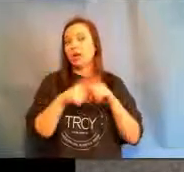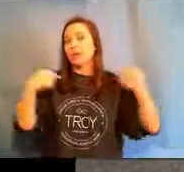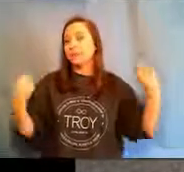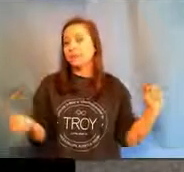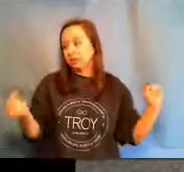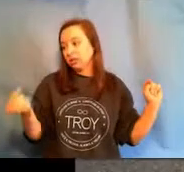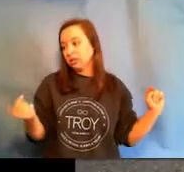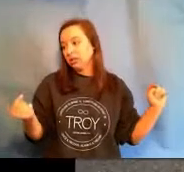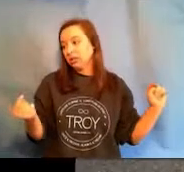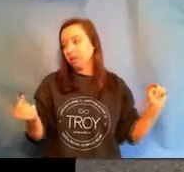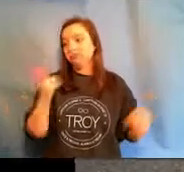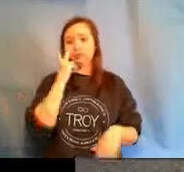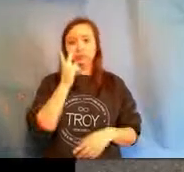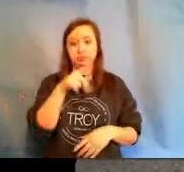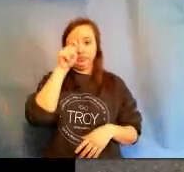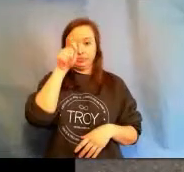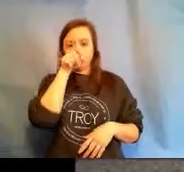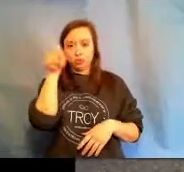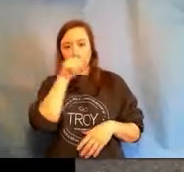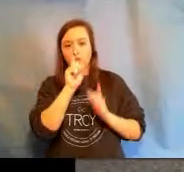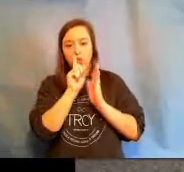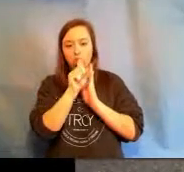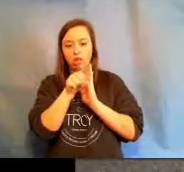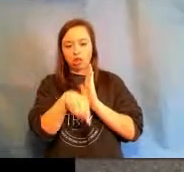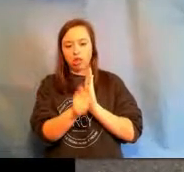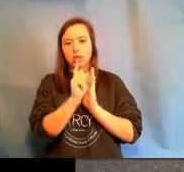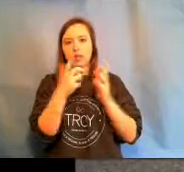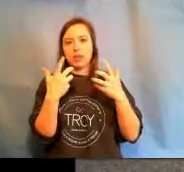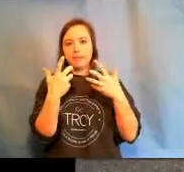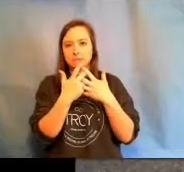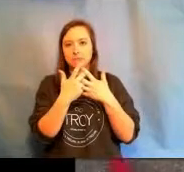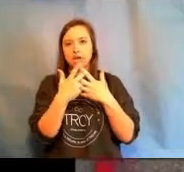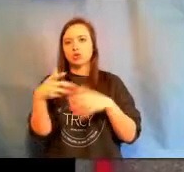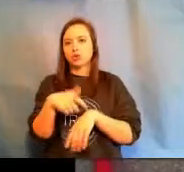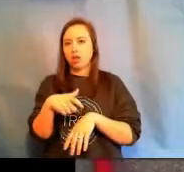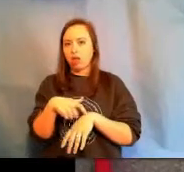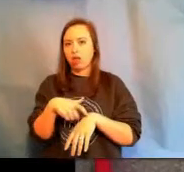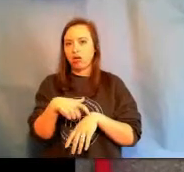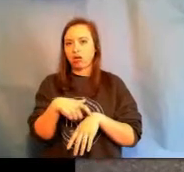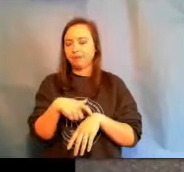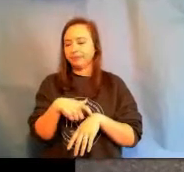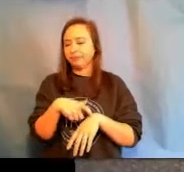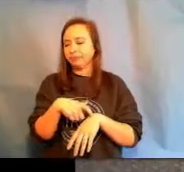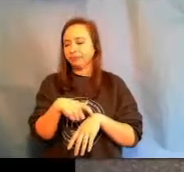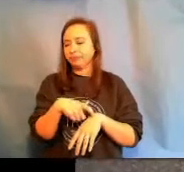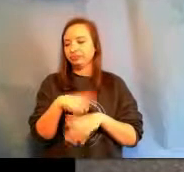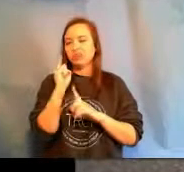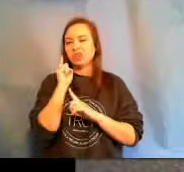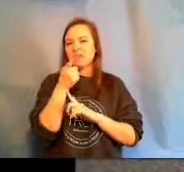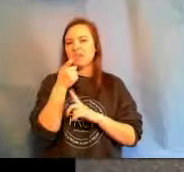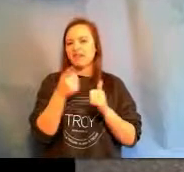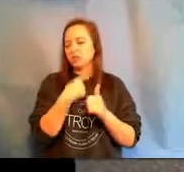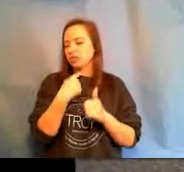way. Now we're going to draw the hands that match the digital clock. I'm going to do my minute hand first because it's